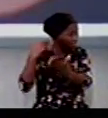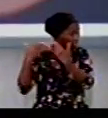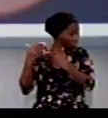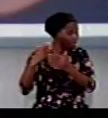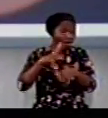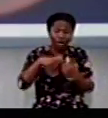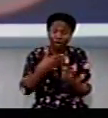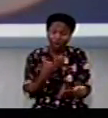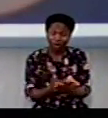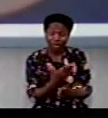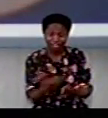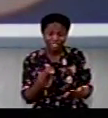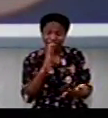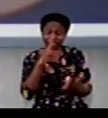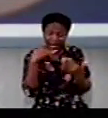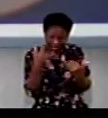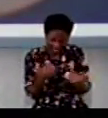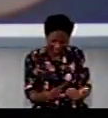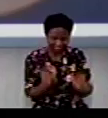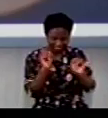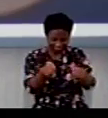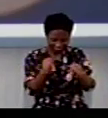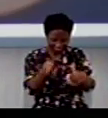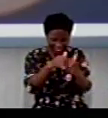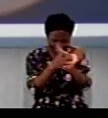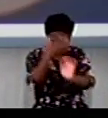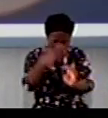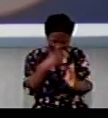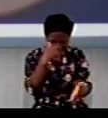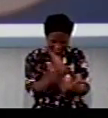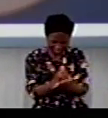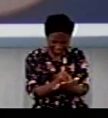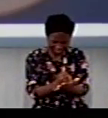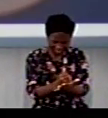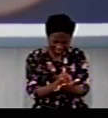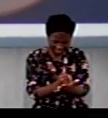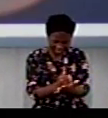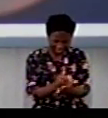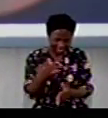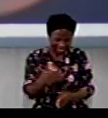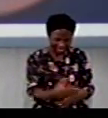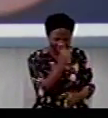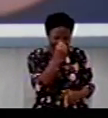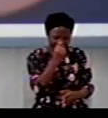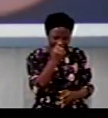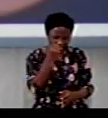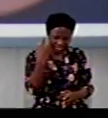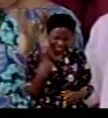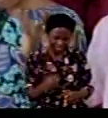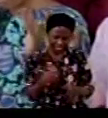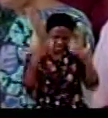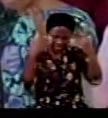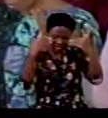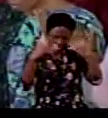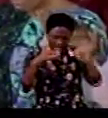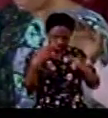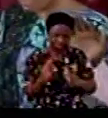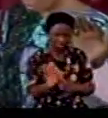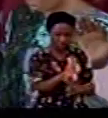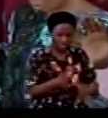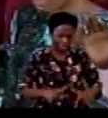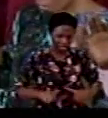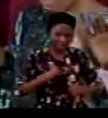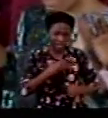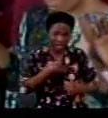their lives and make them to soar high, high, higher,